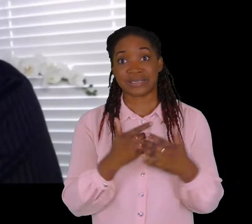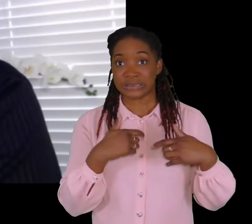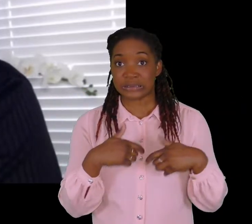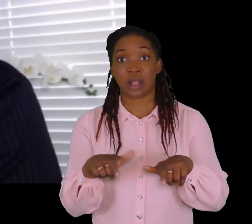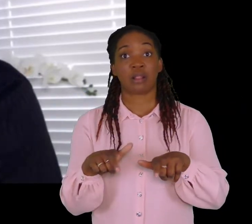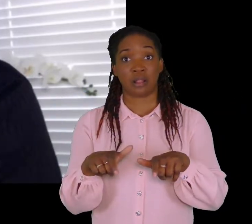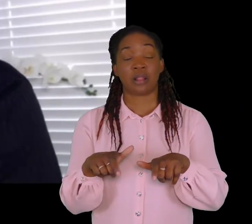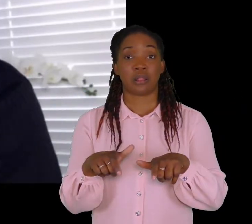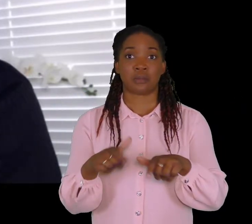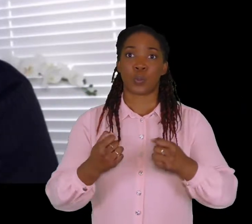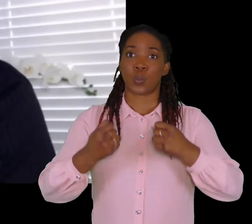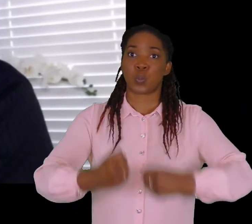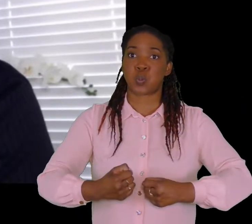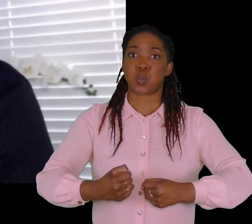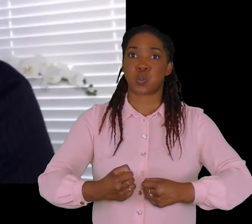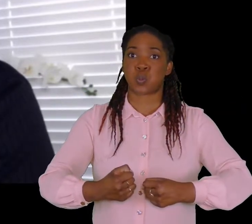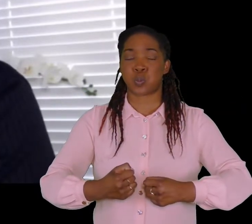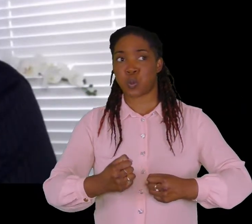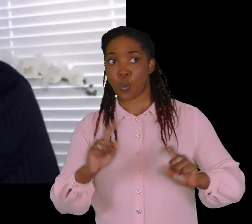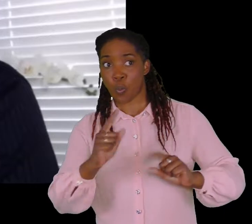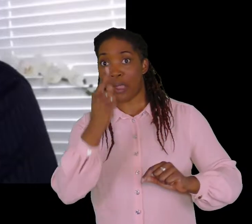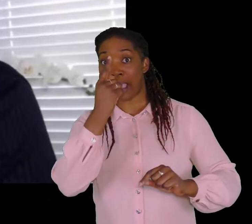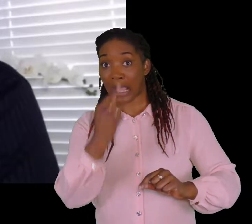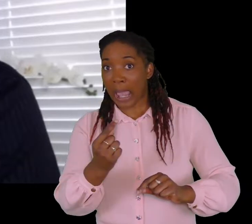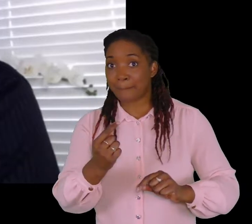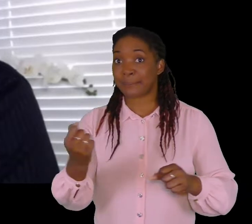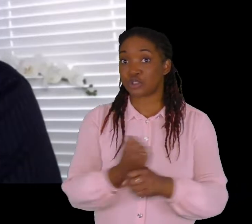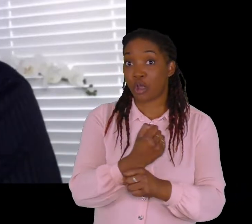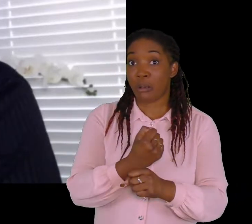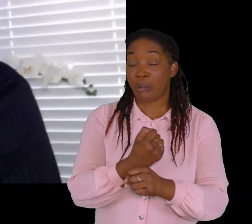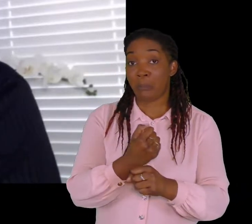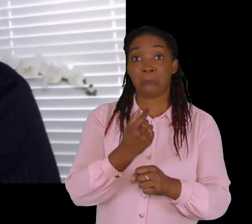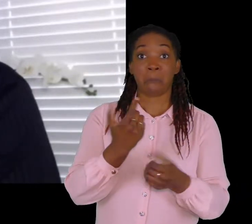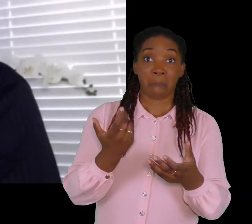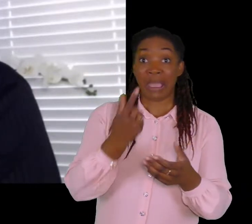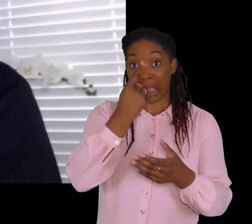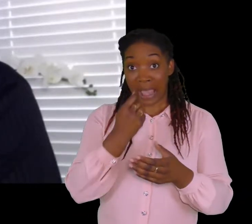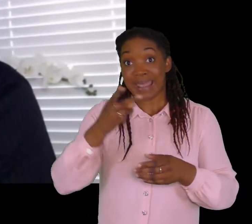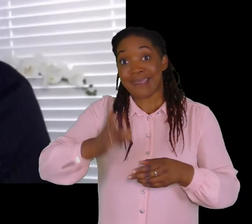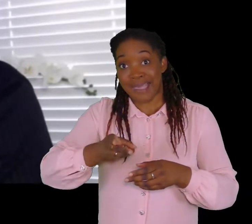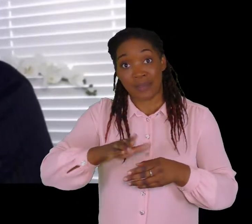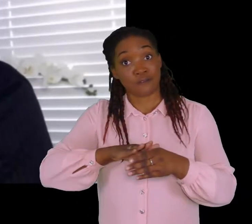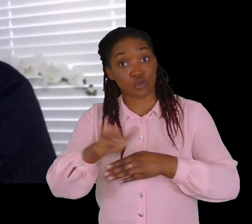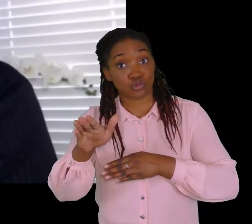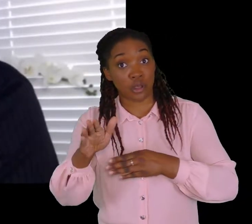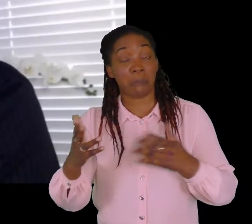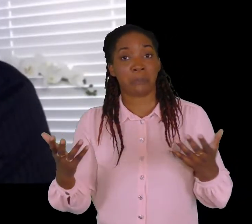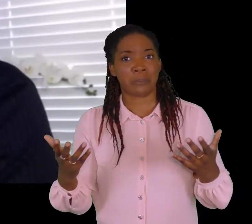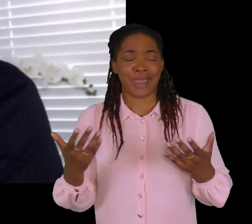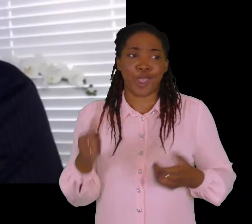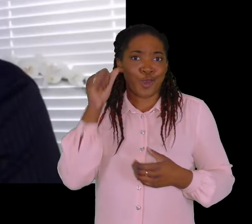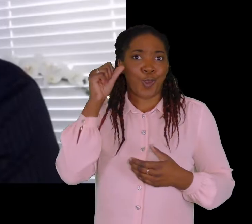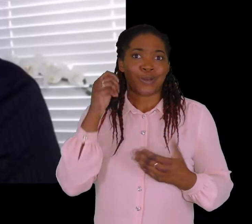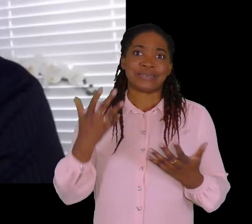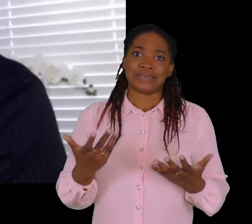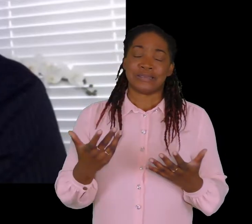remains one of the sort of like solid evocation of what could have been done and can still be done through, although we